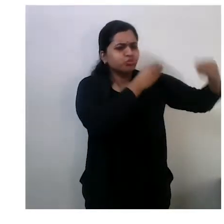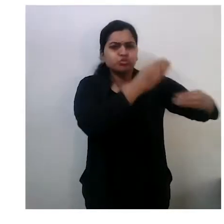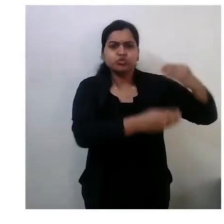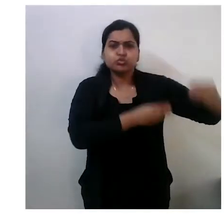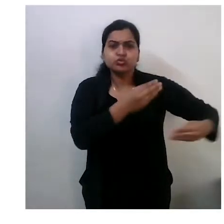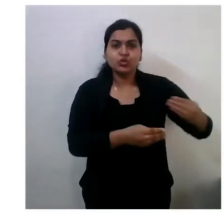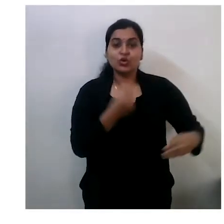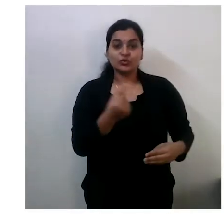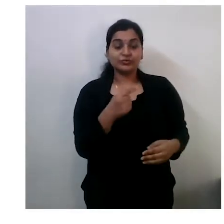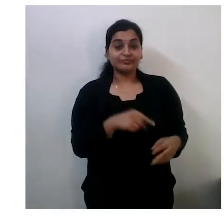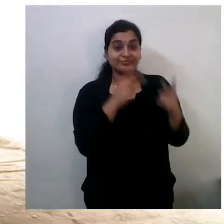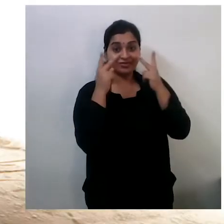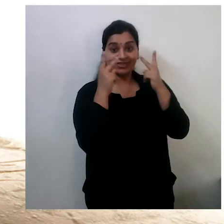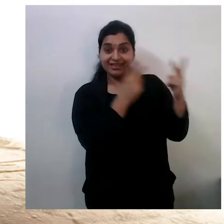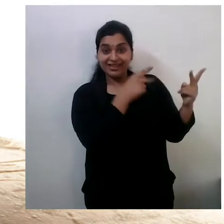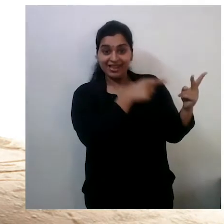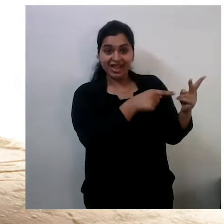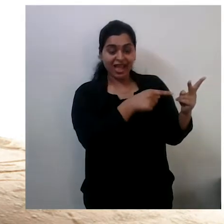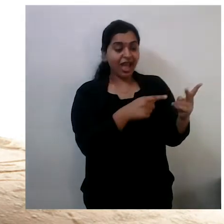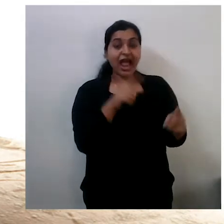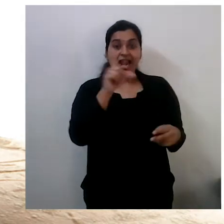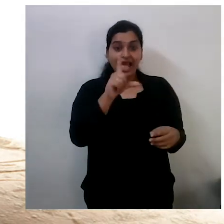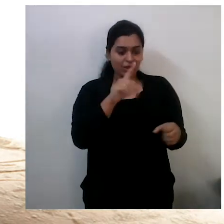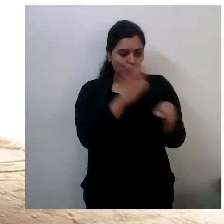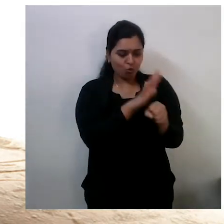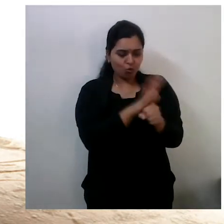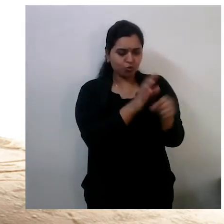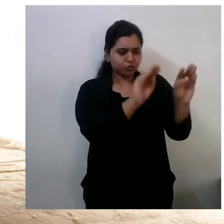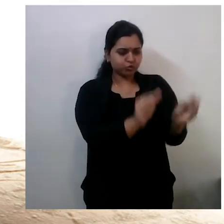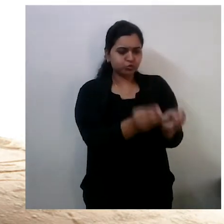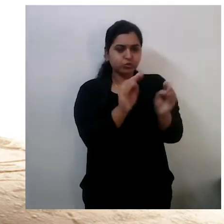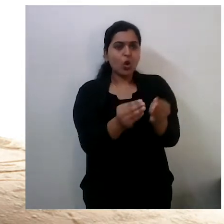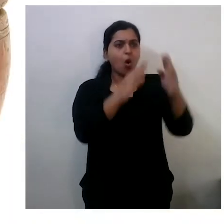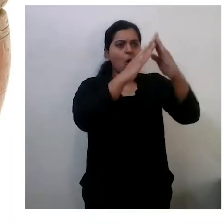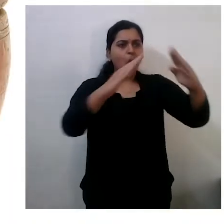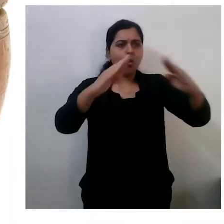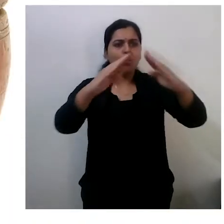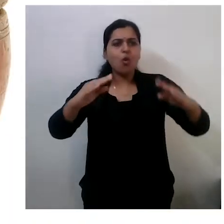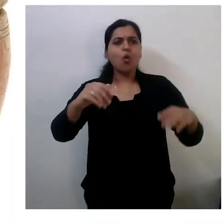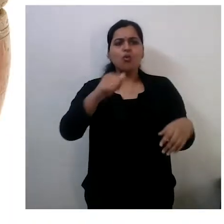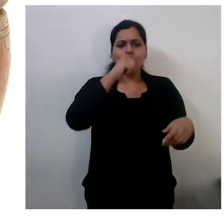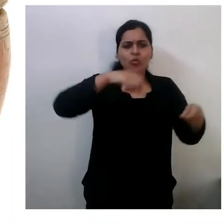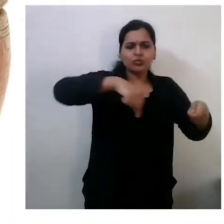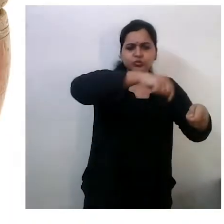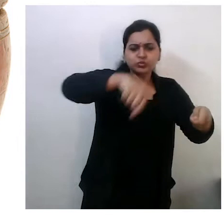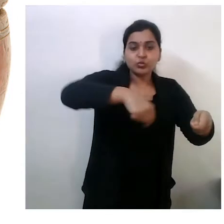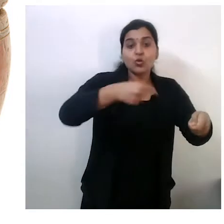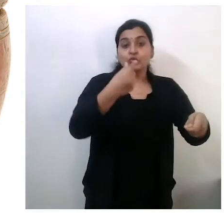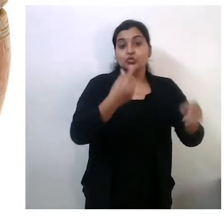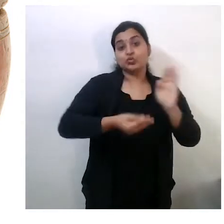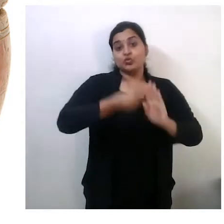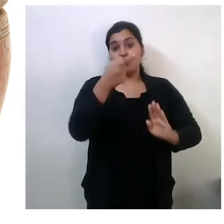at home, probably in the kitchen, these objects like lacquered vessels that you see here were auspicious for the family who owned